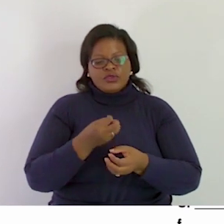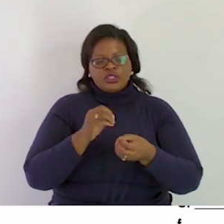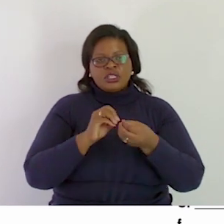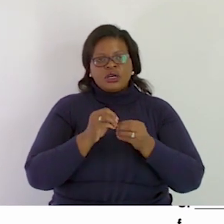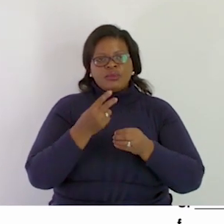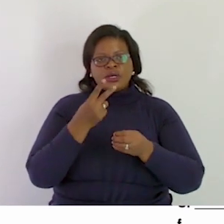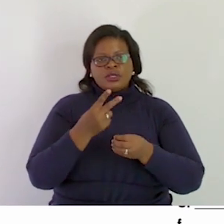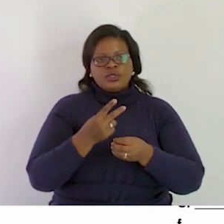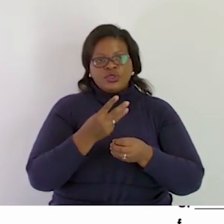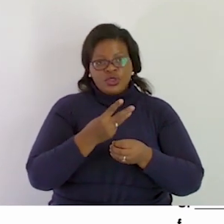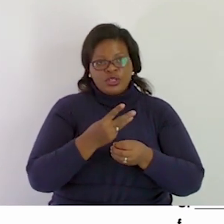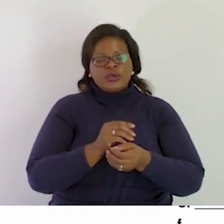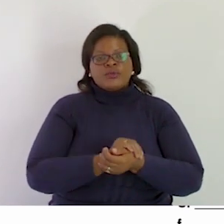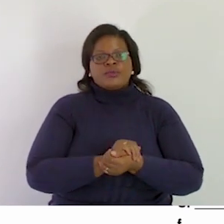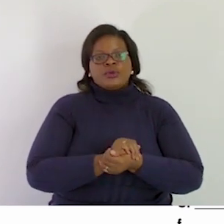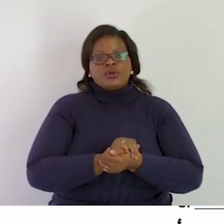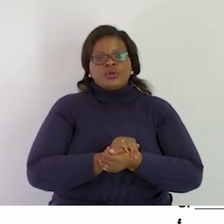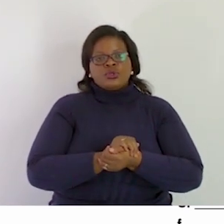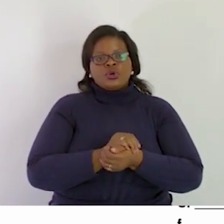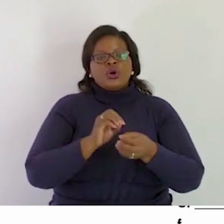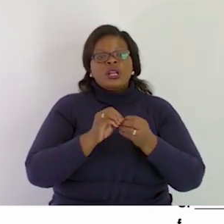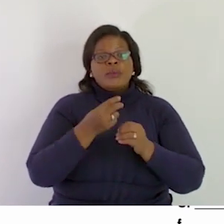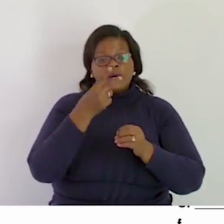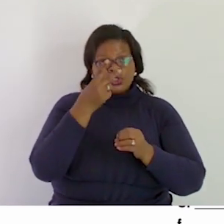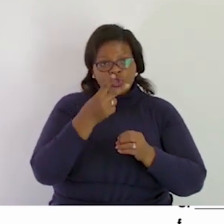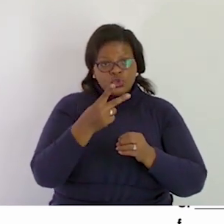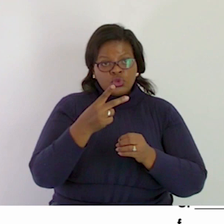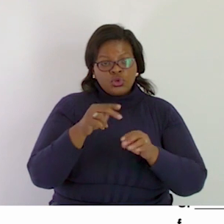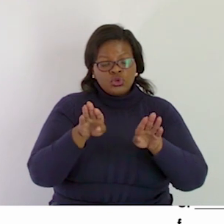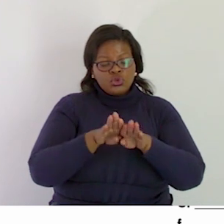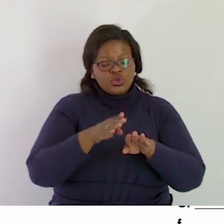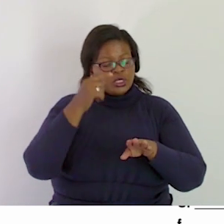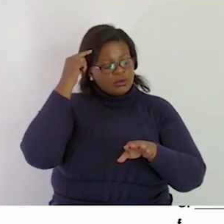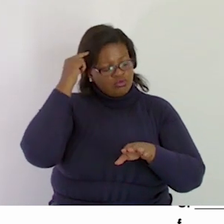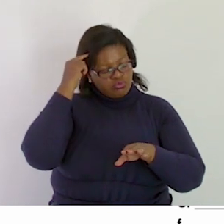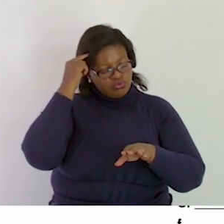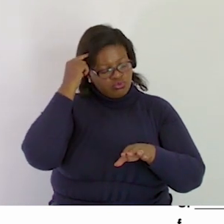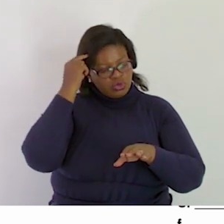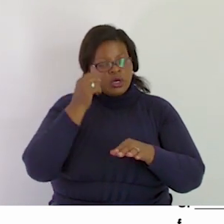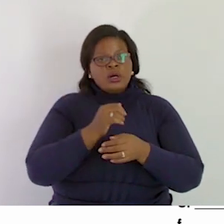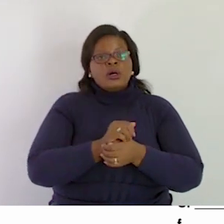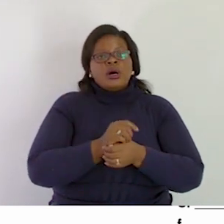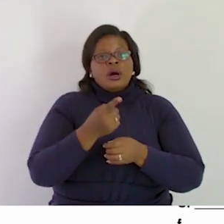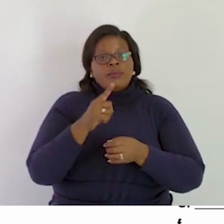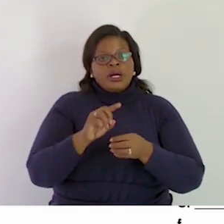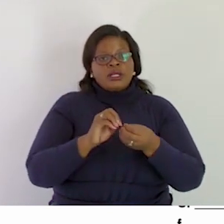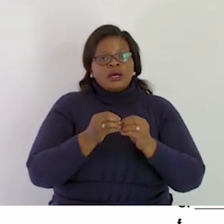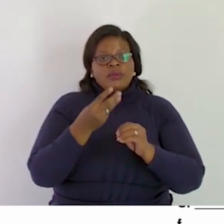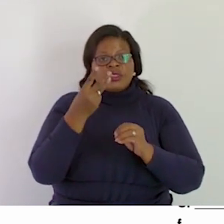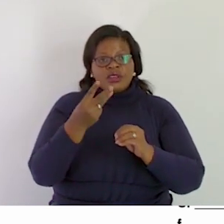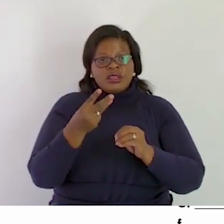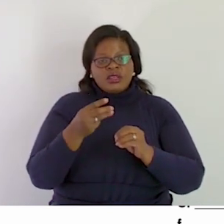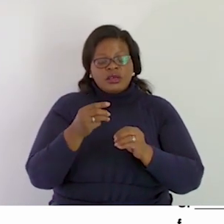do mentally, but at number 3 you have to do the calculations. It's